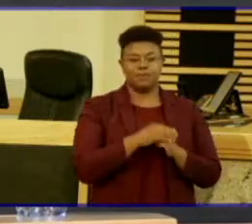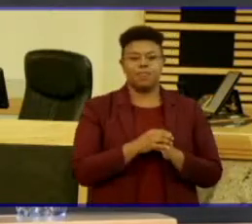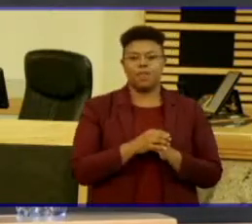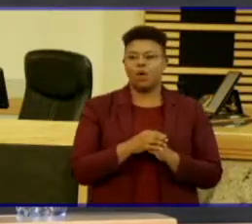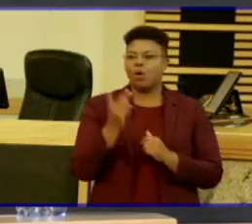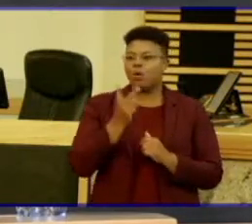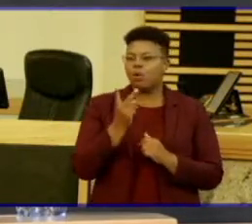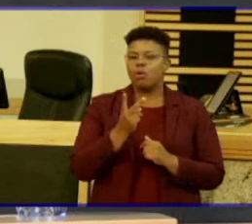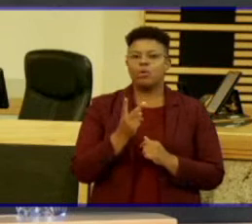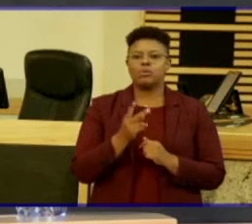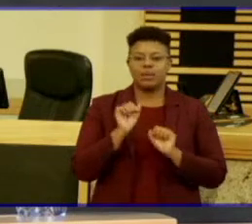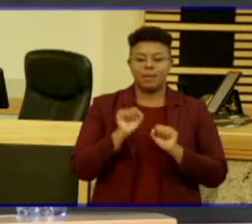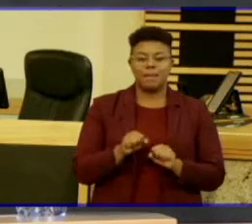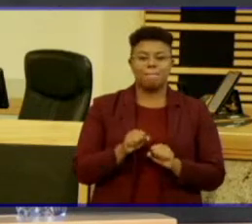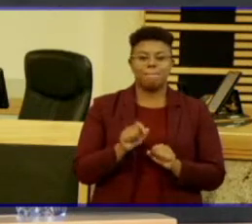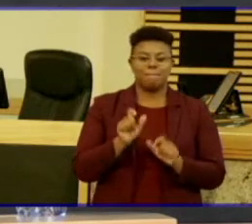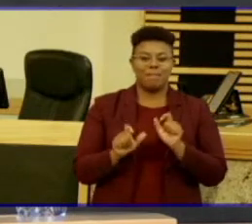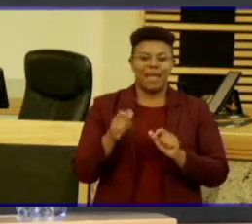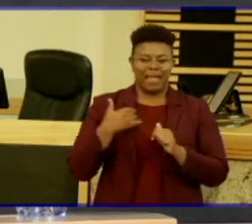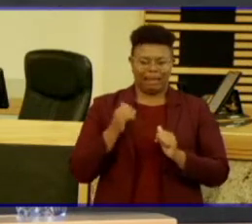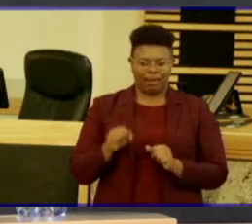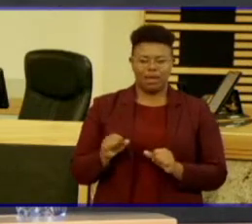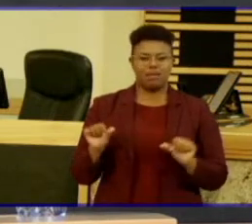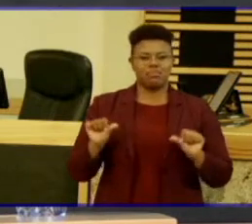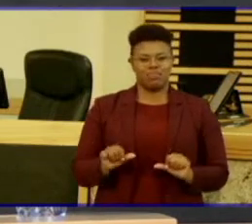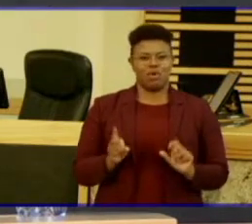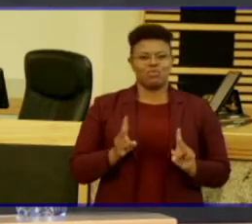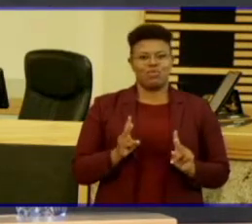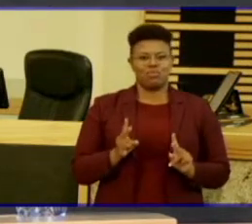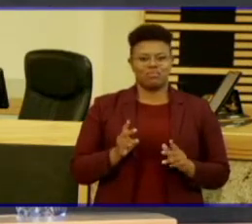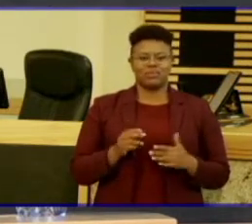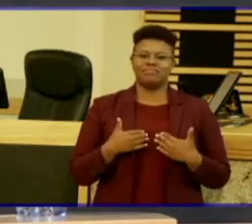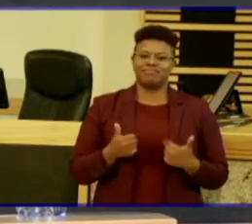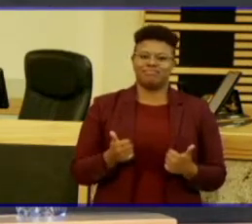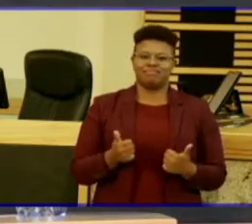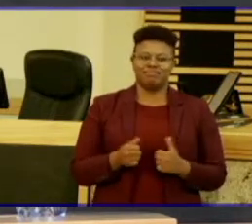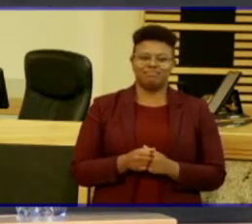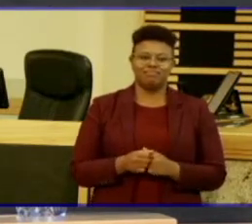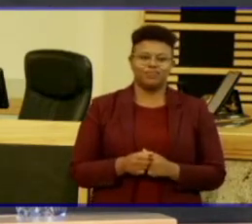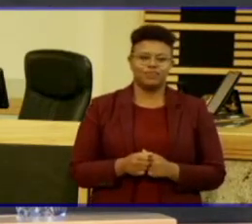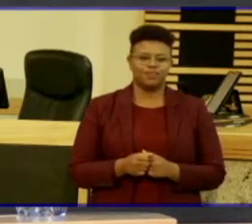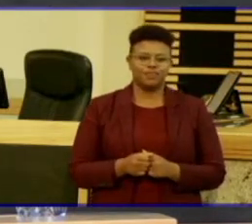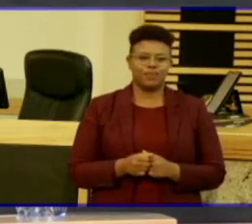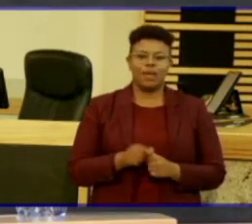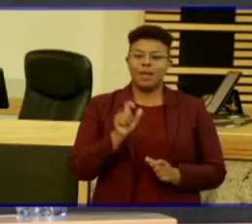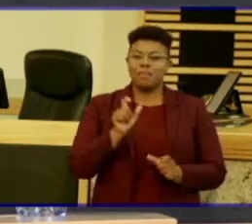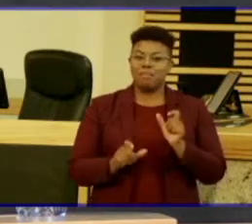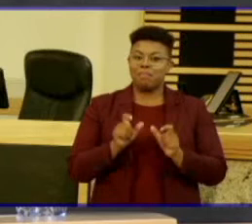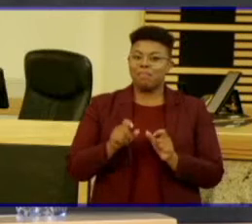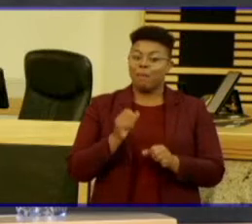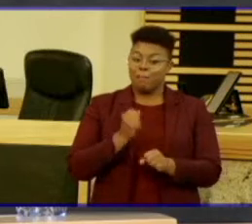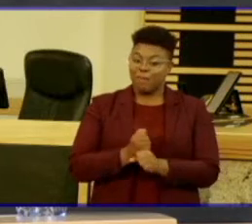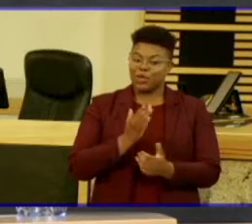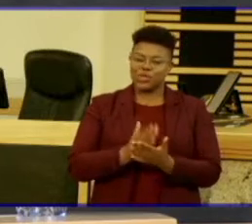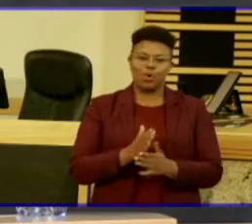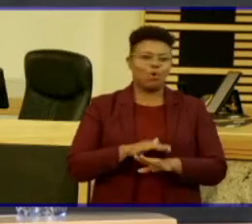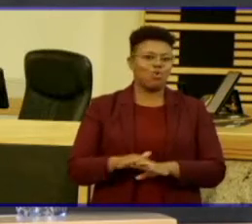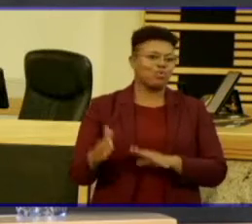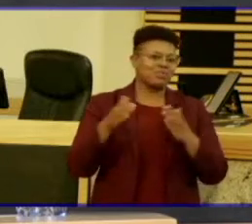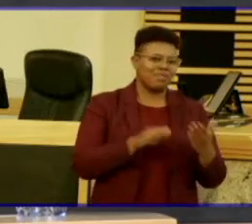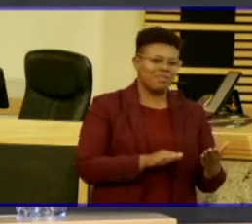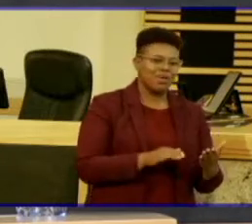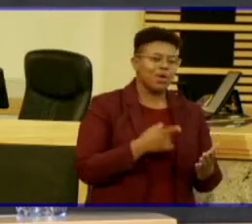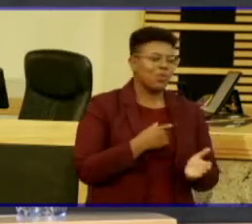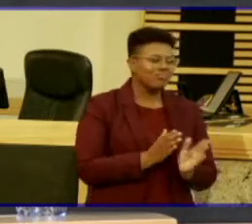ukuba babuyiselwe kwimpilo yabo yesiphelo, yenzelwe into yokokuba abantu bangasweleki. Siyacela